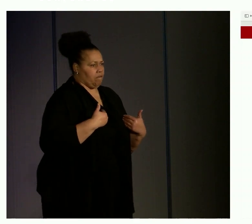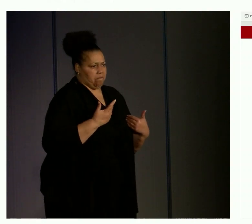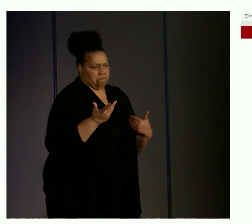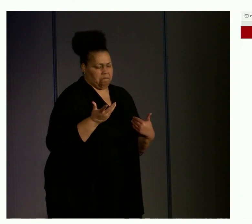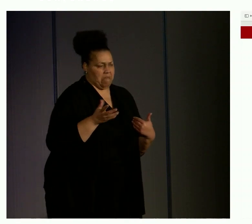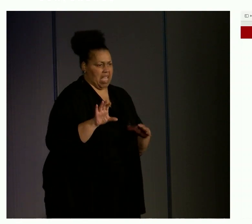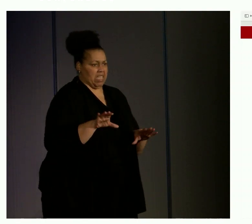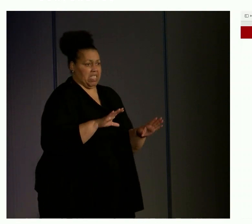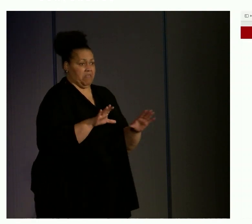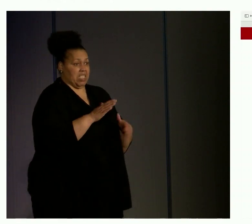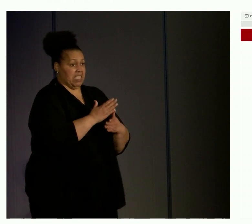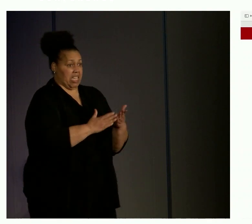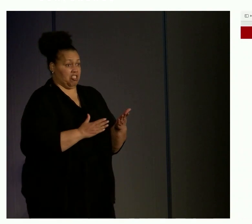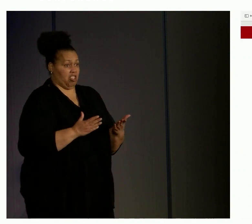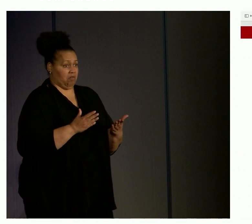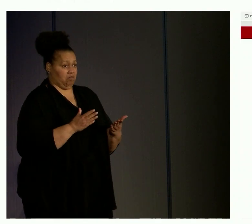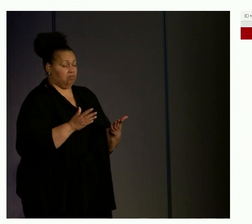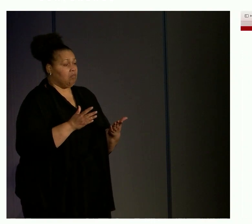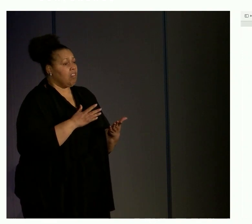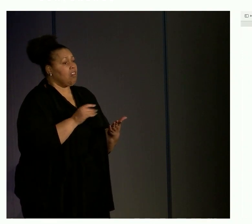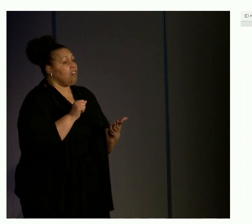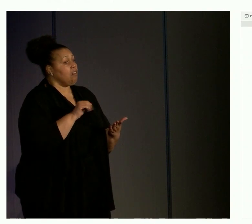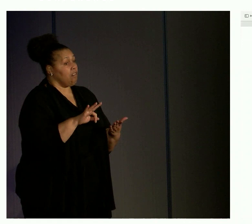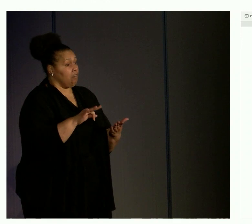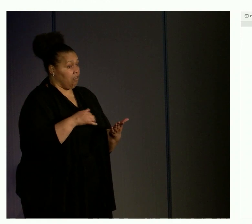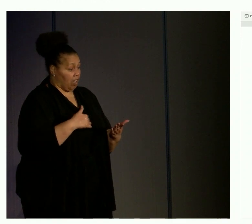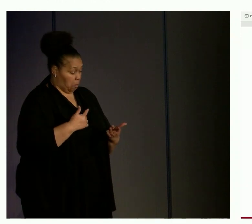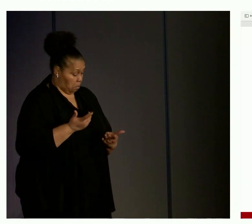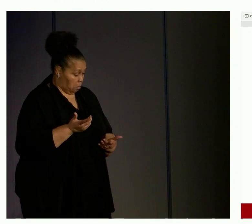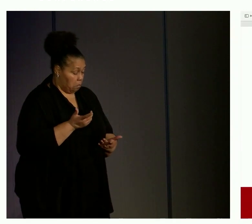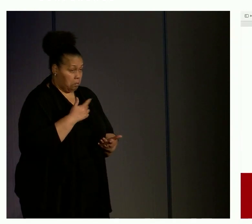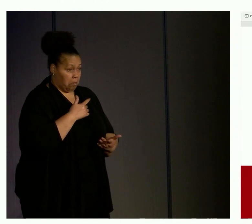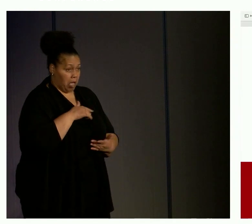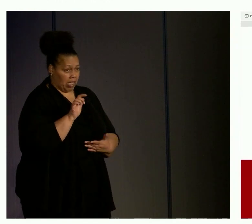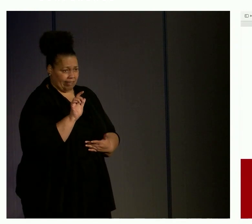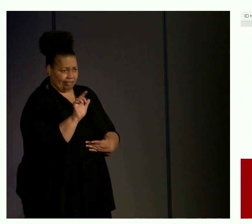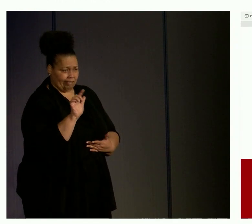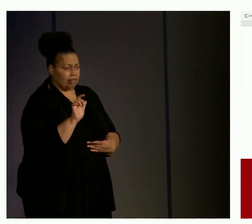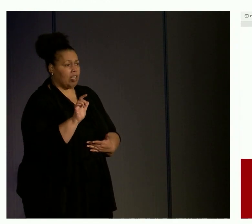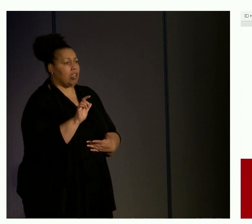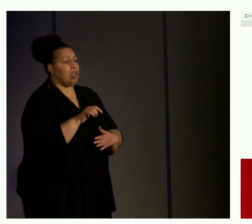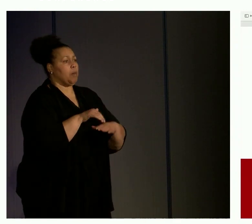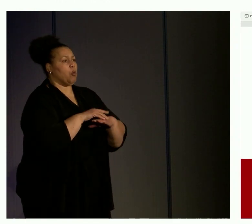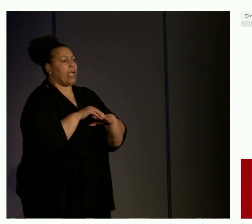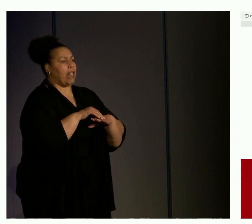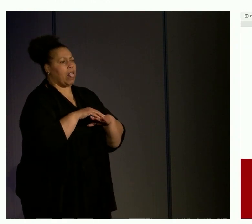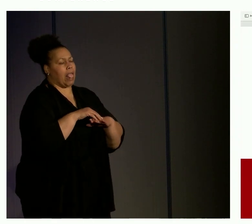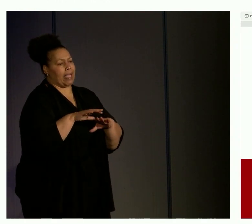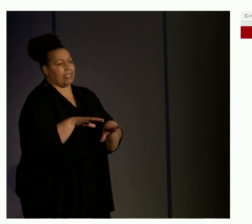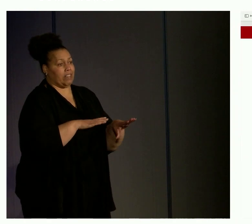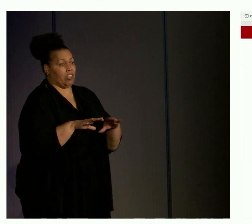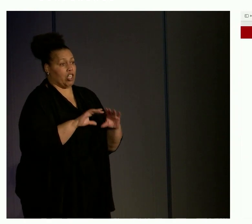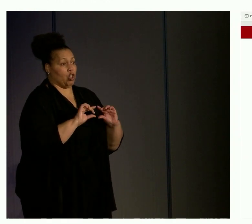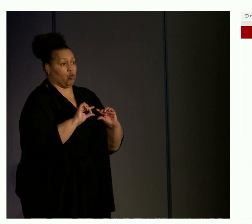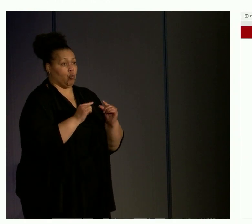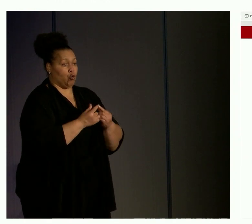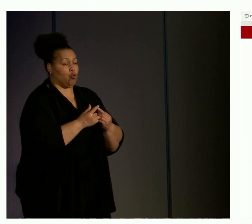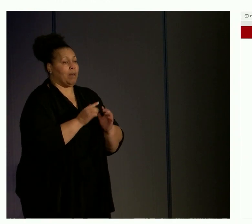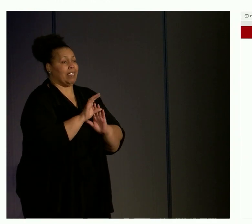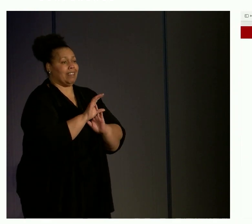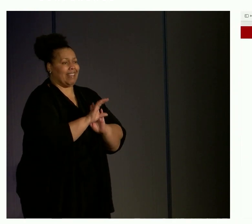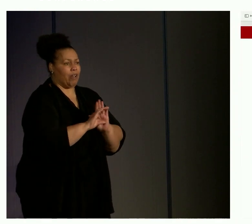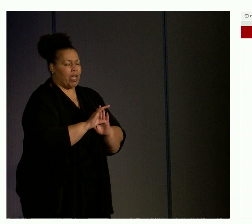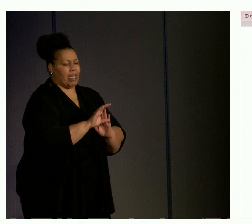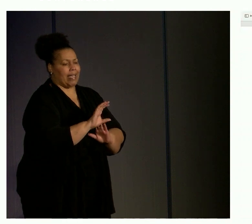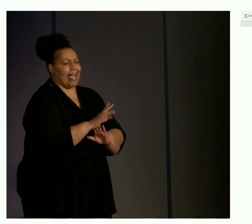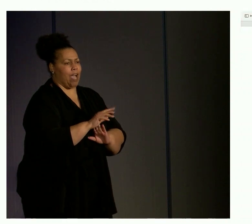an activity section, and if I go to Braille activity group and character,